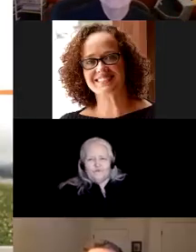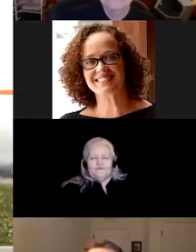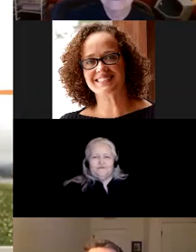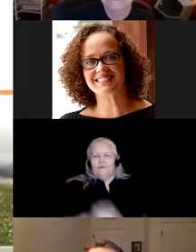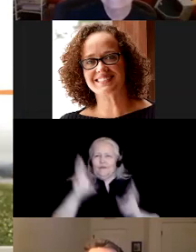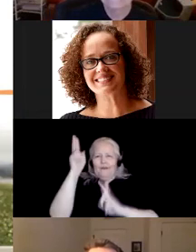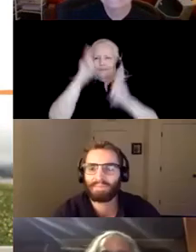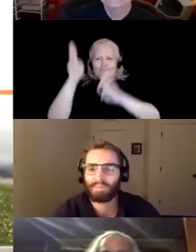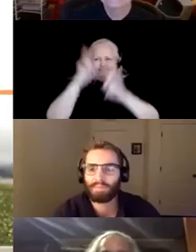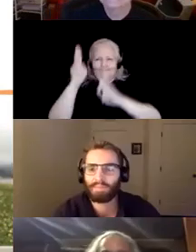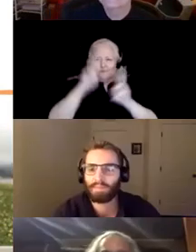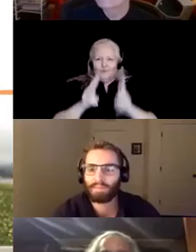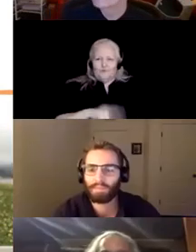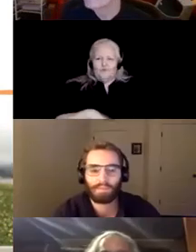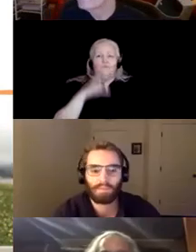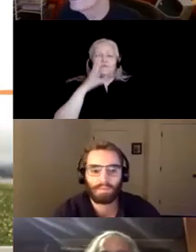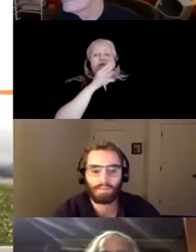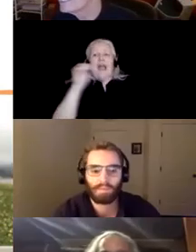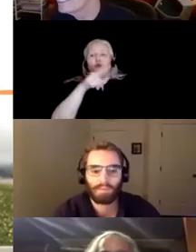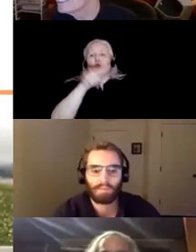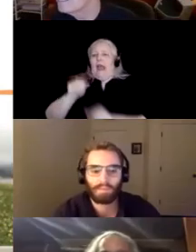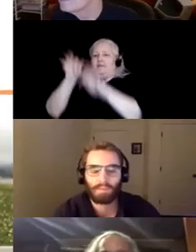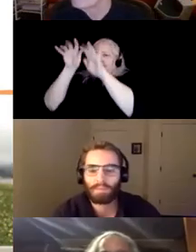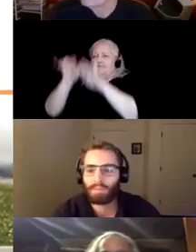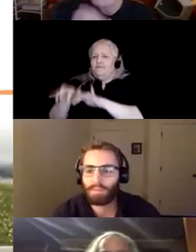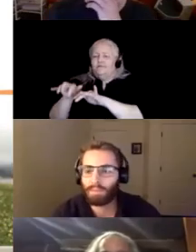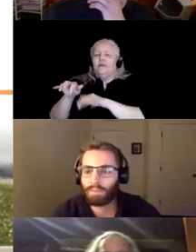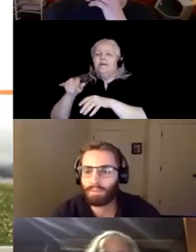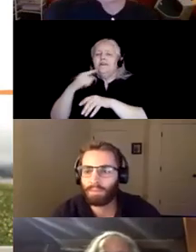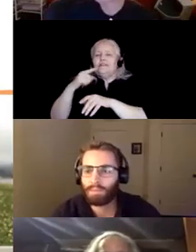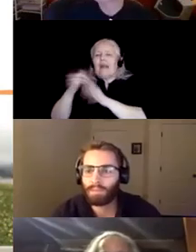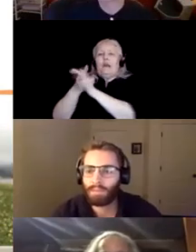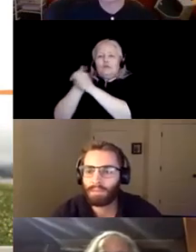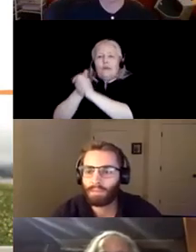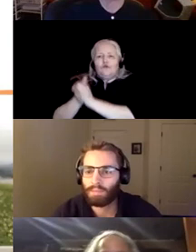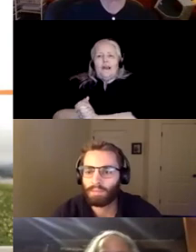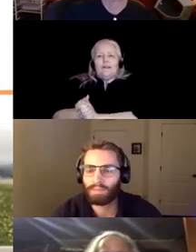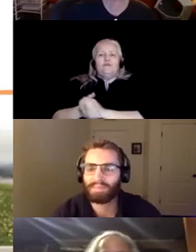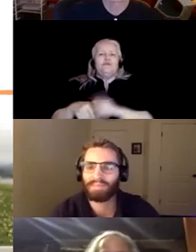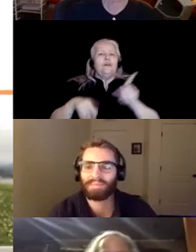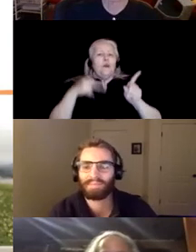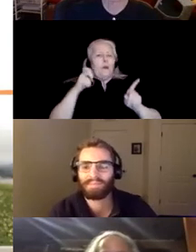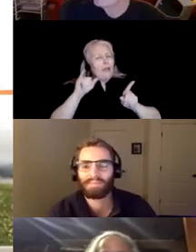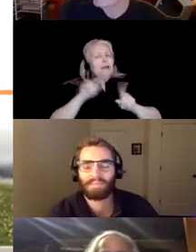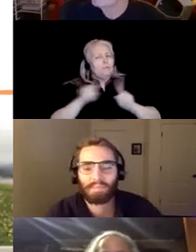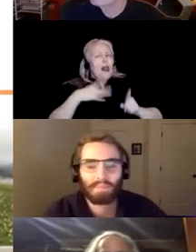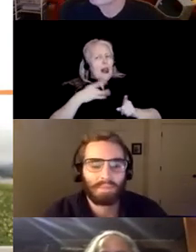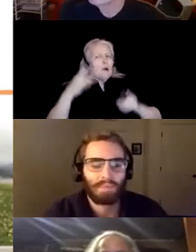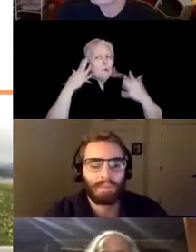We could also put congratulations in the chat if that's easier for some people. But noise is good. Noise is good too.